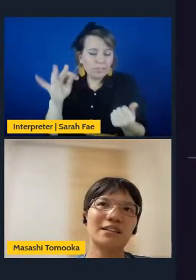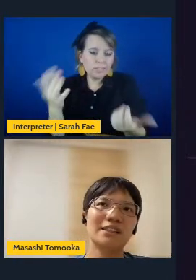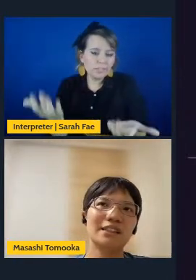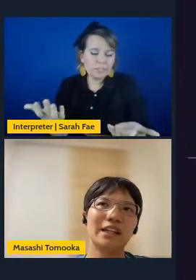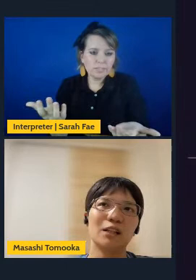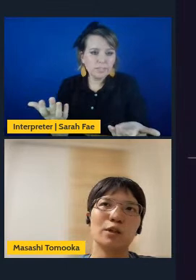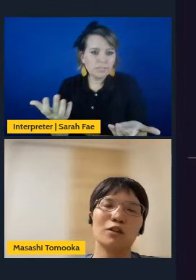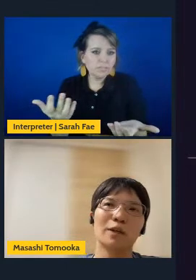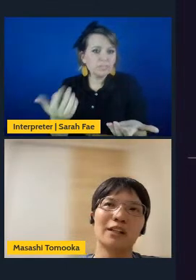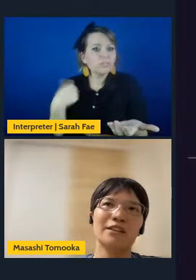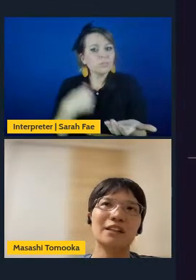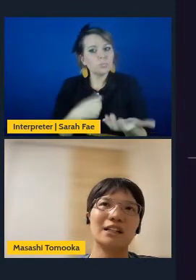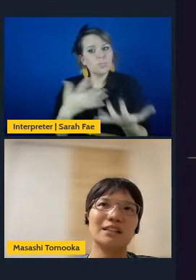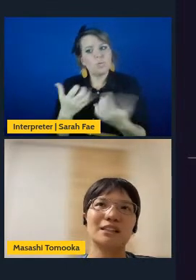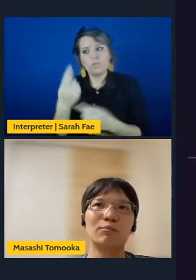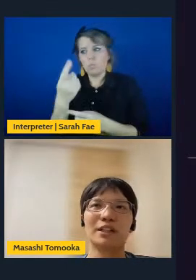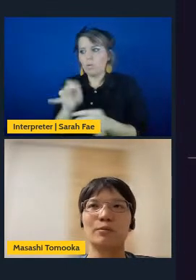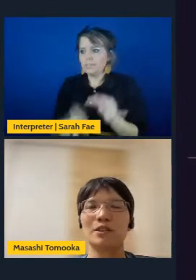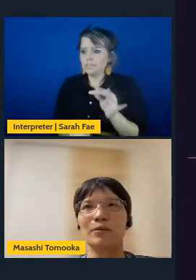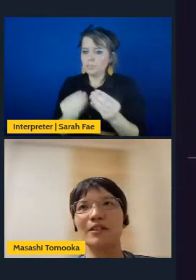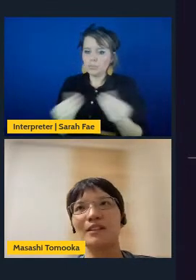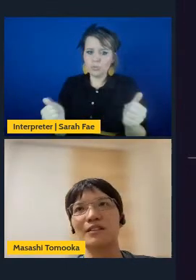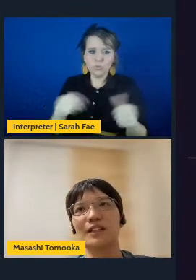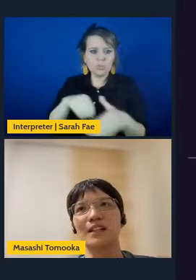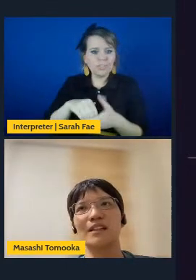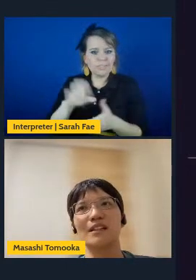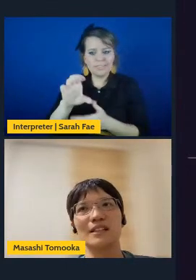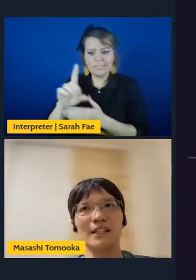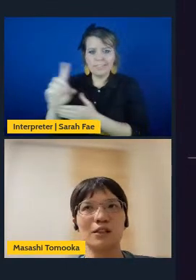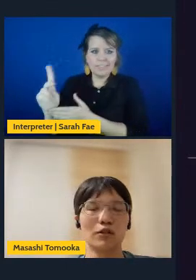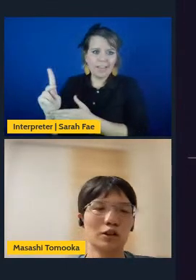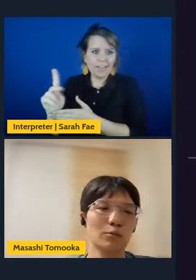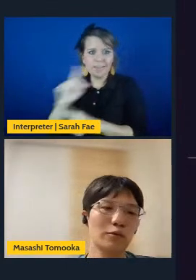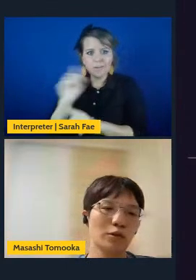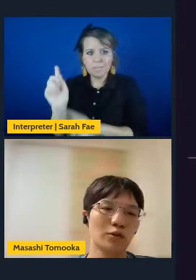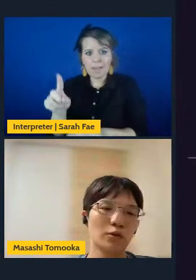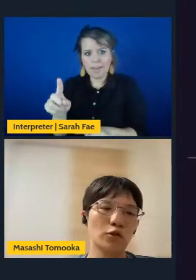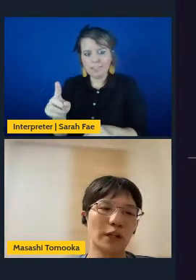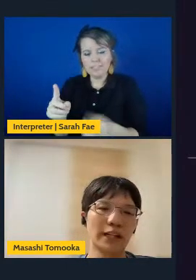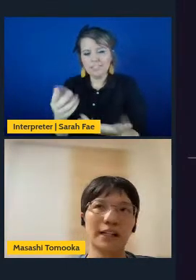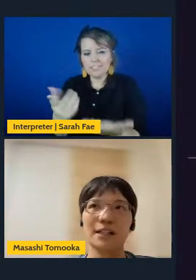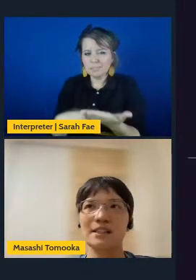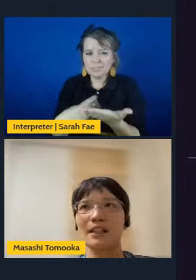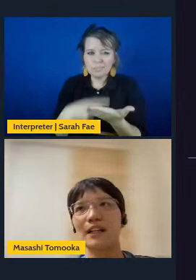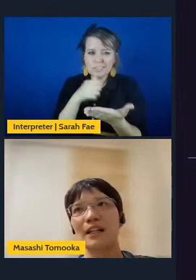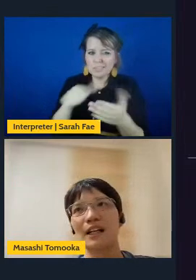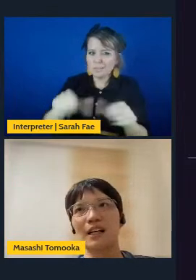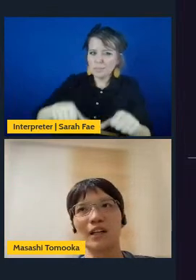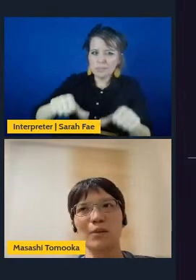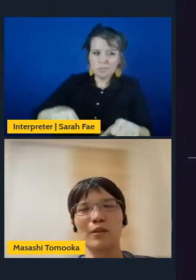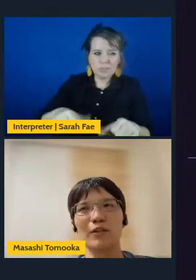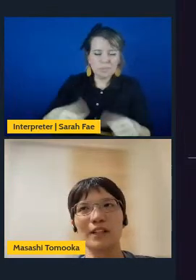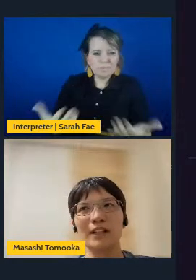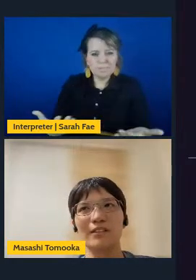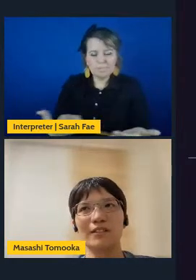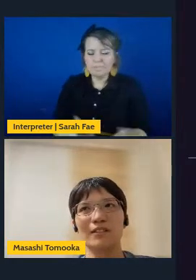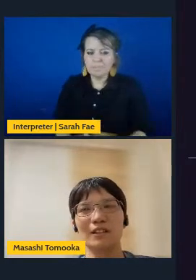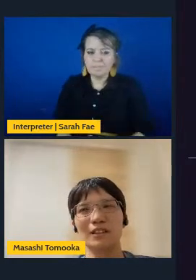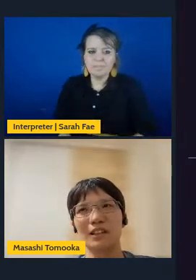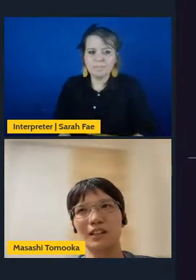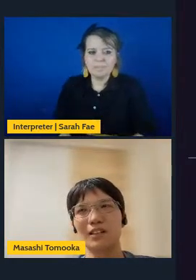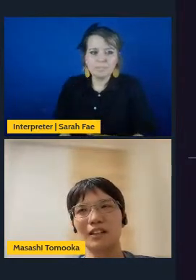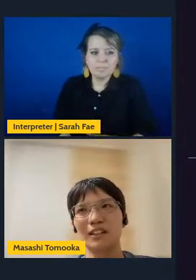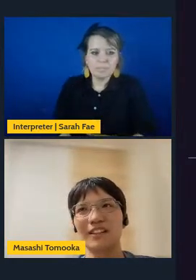a single CDK deploy command as simple as possible, so that there is no room for human errors, and everyone,